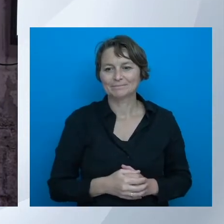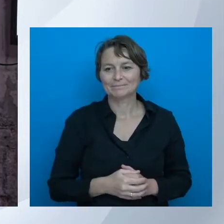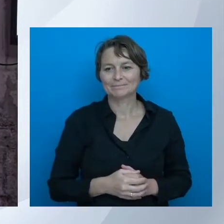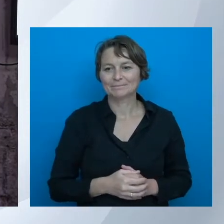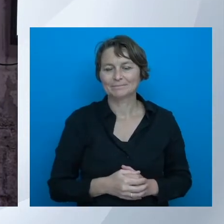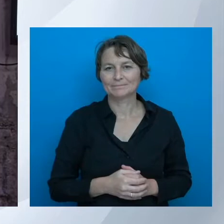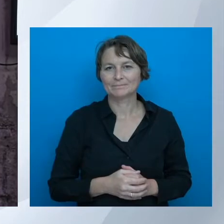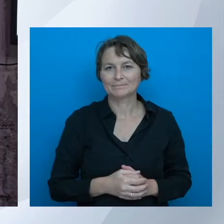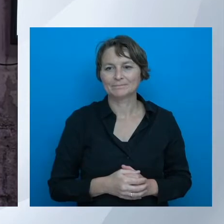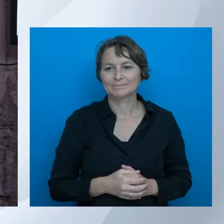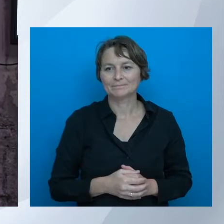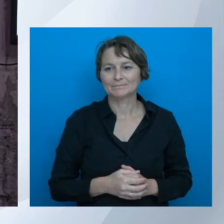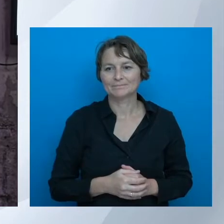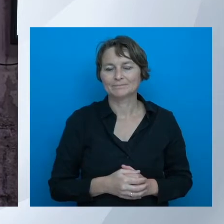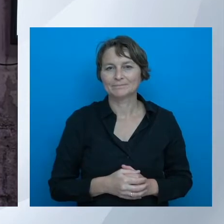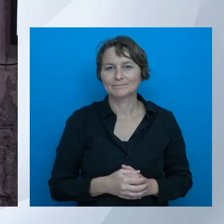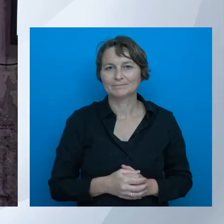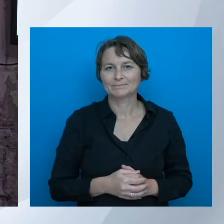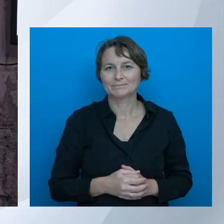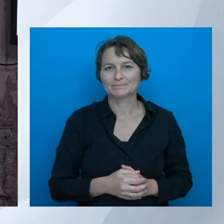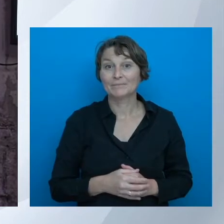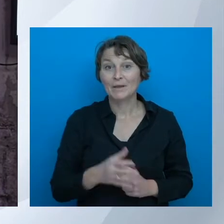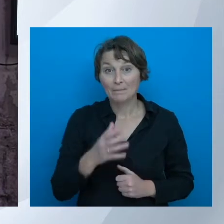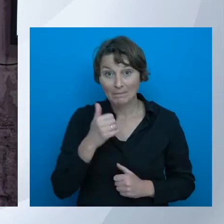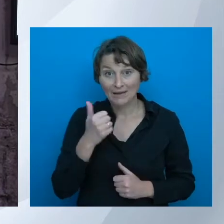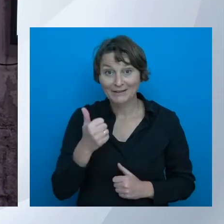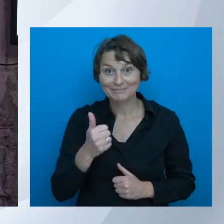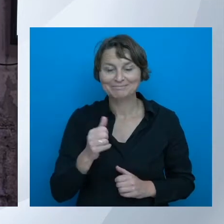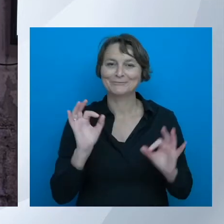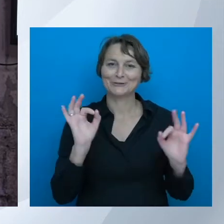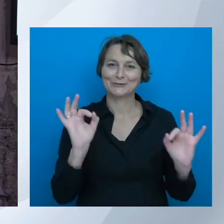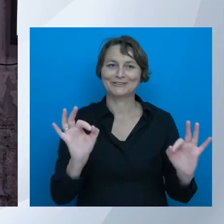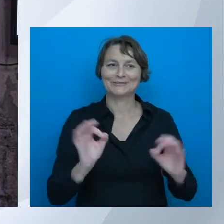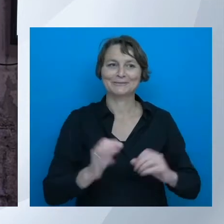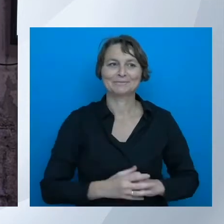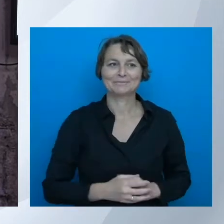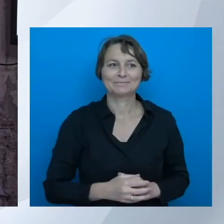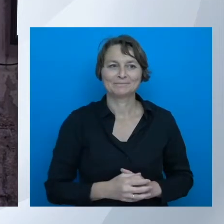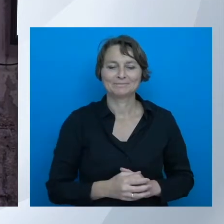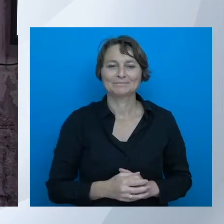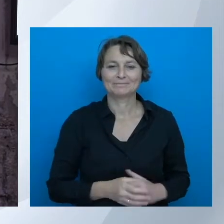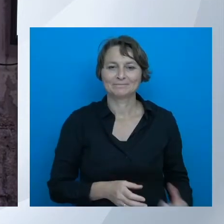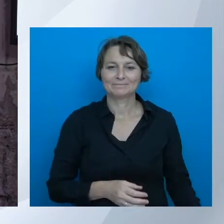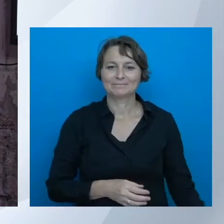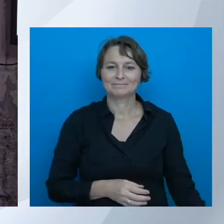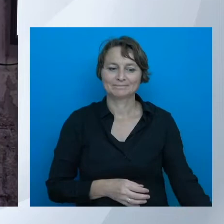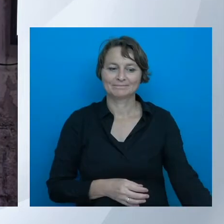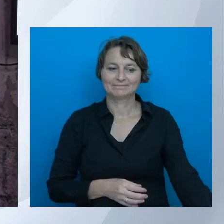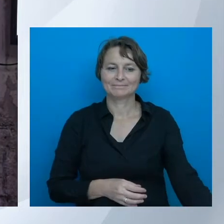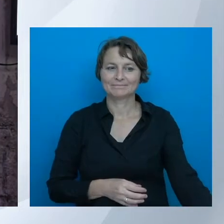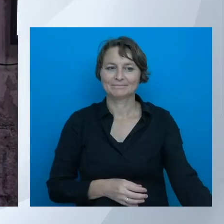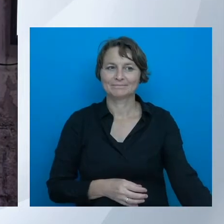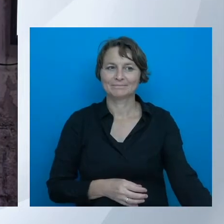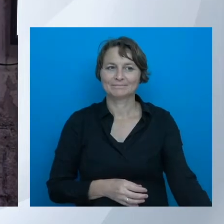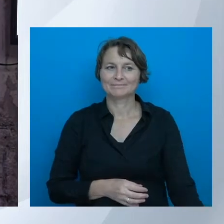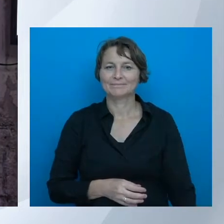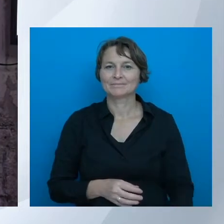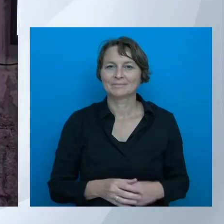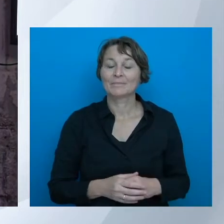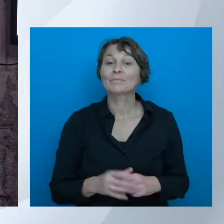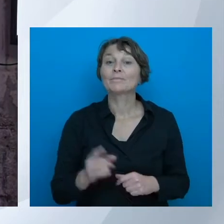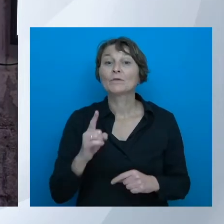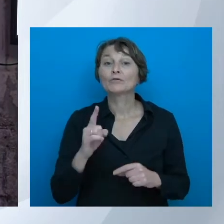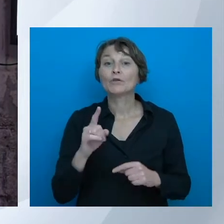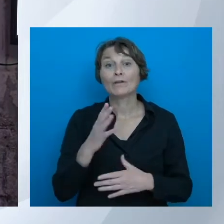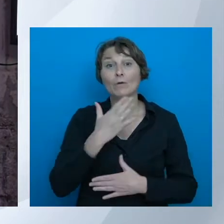This better? Yes. Good. So when you talk about search engine optimization, it actually has to do with what you put in